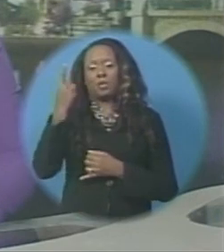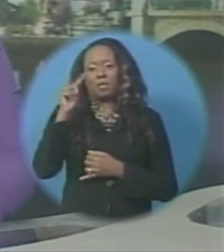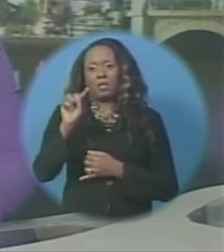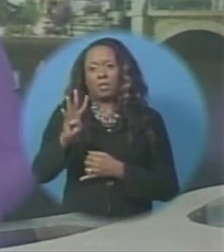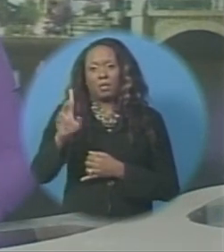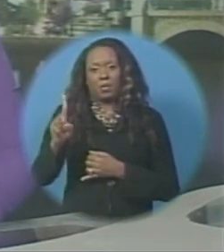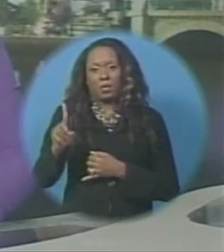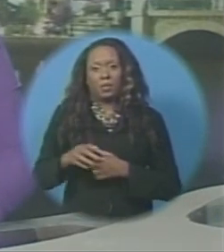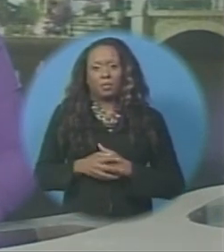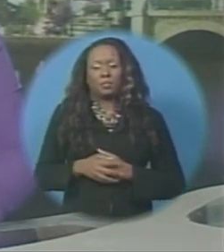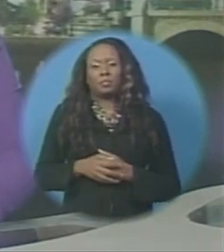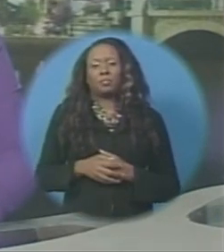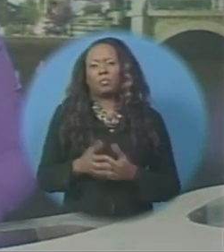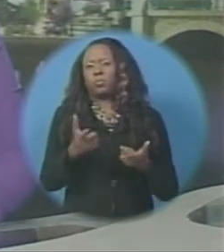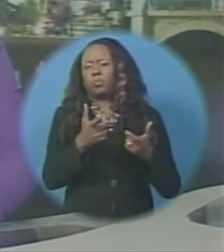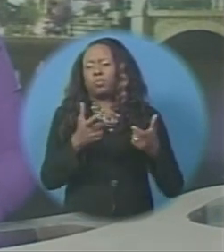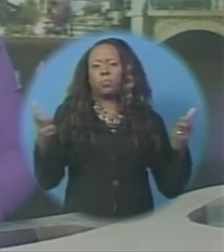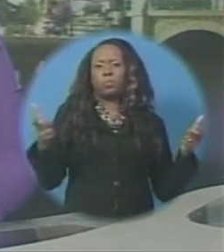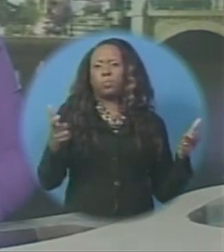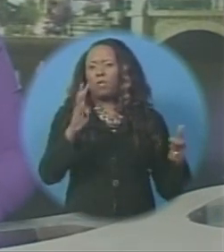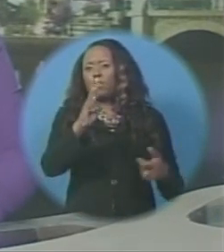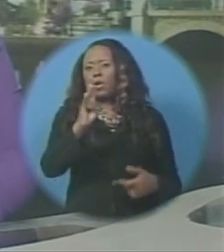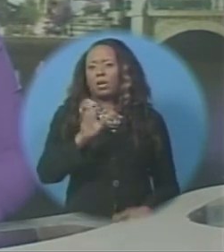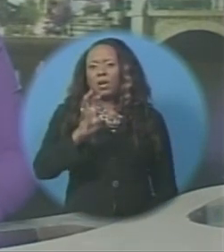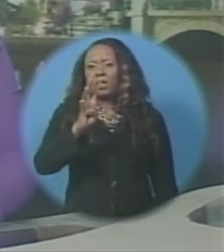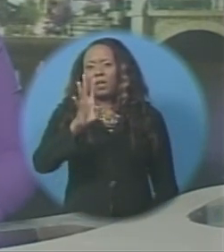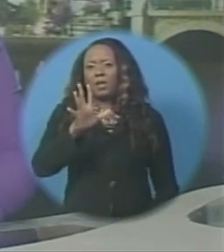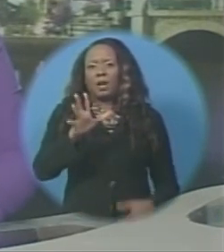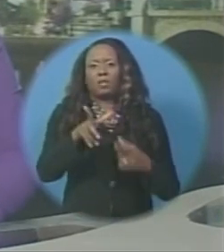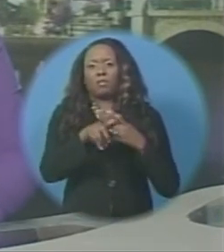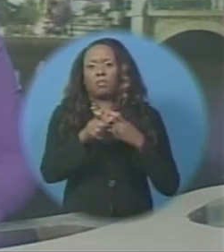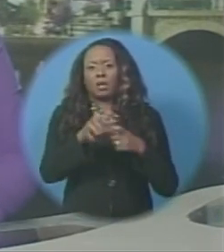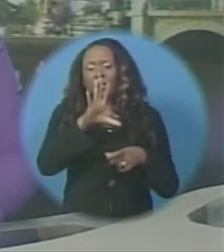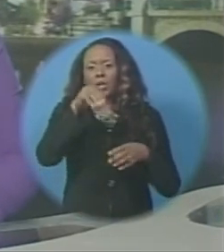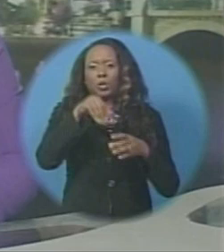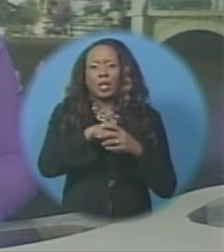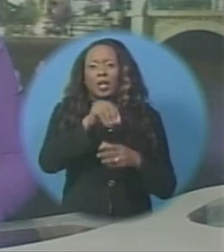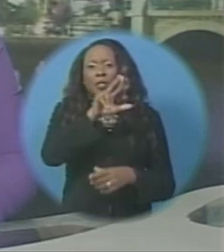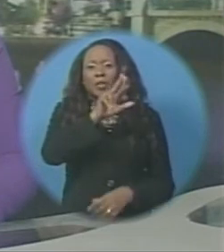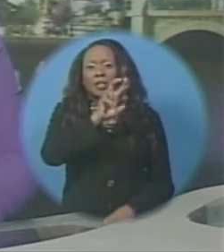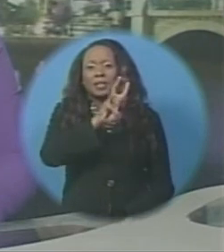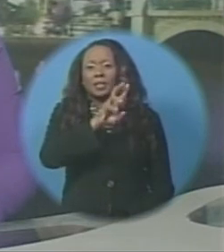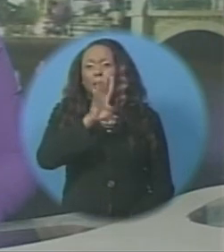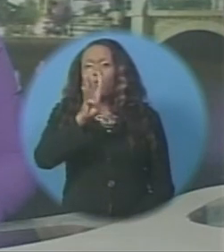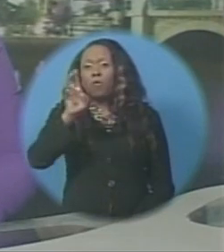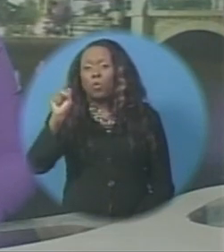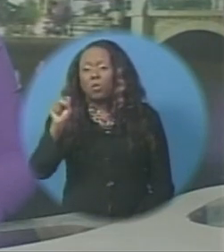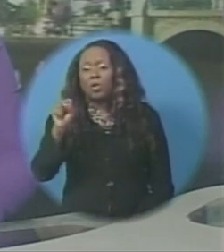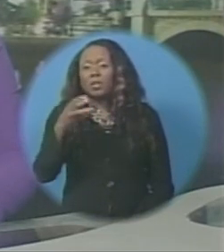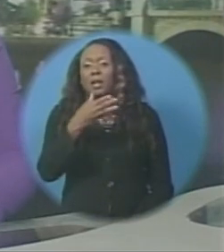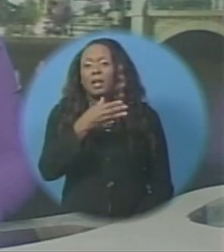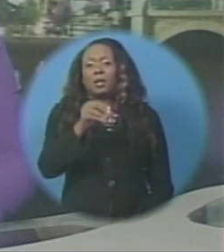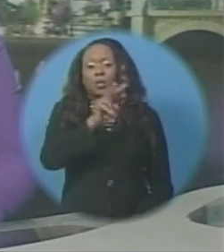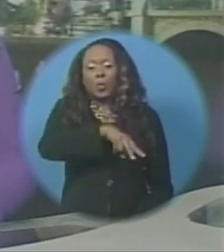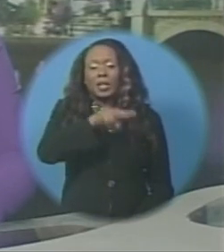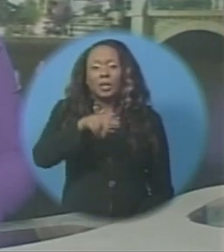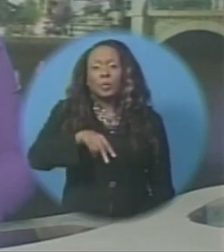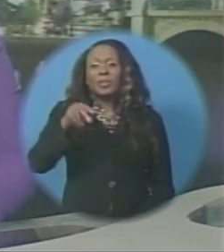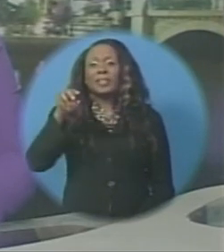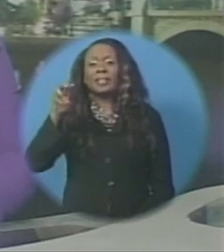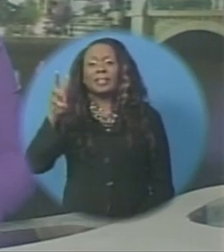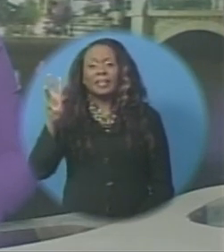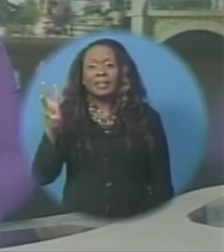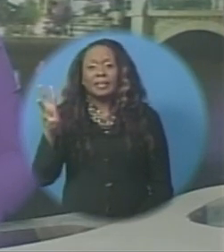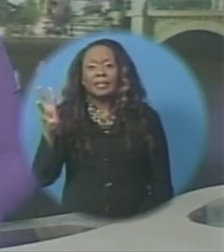41. A whopping 445 runs, including 36 fours and 22 sixes, were struck in a historic